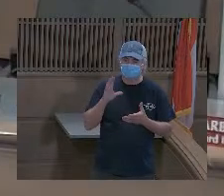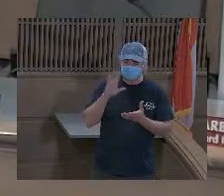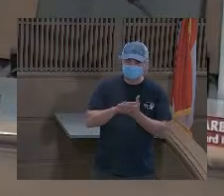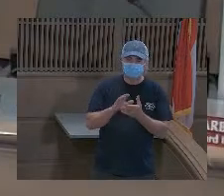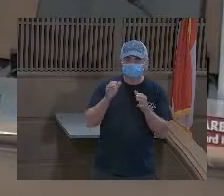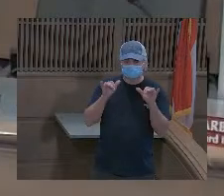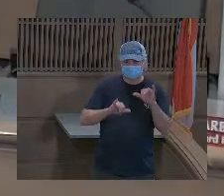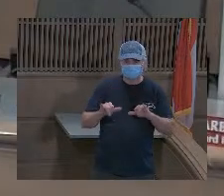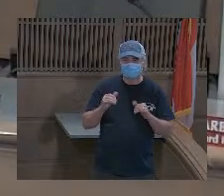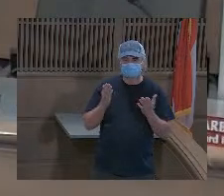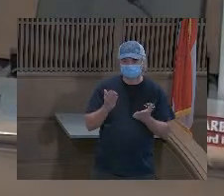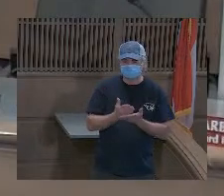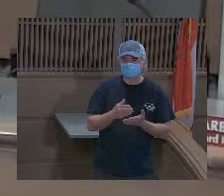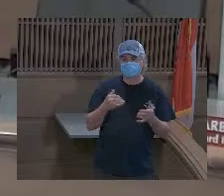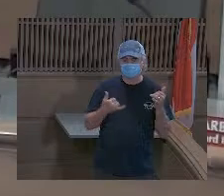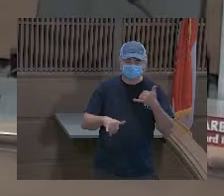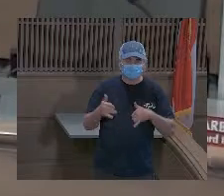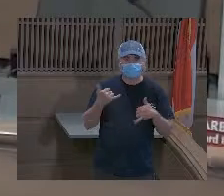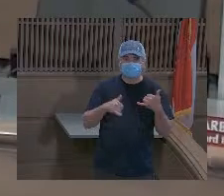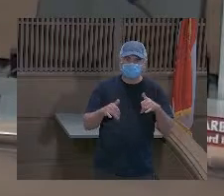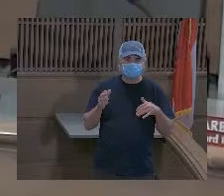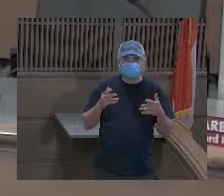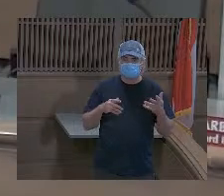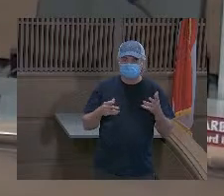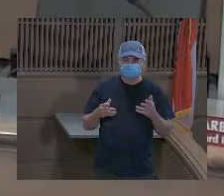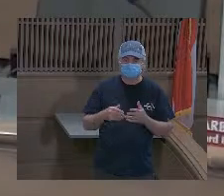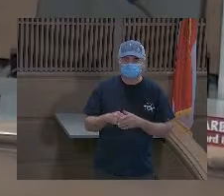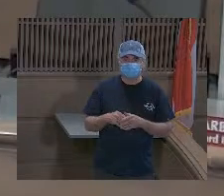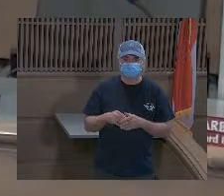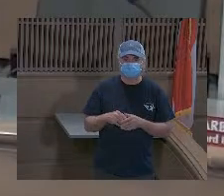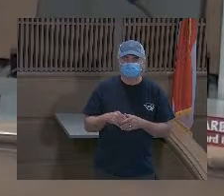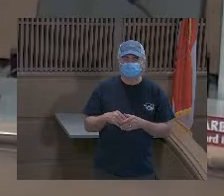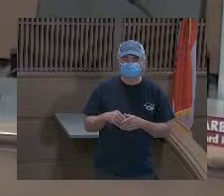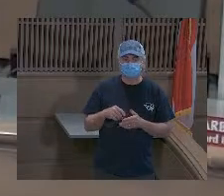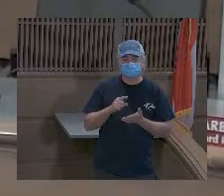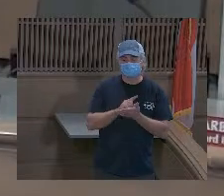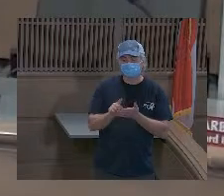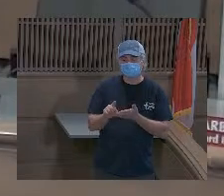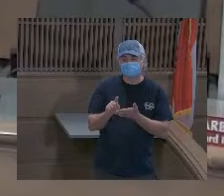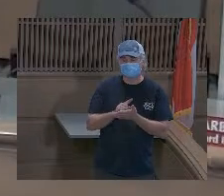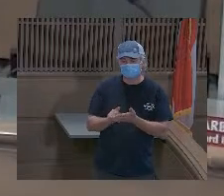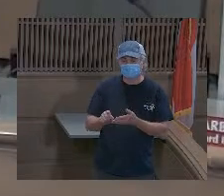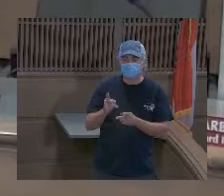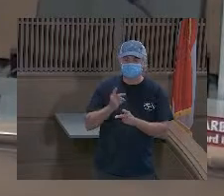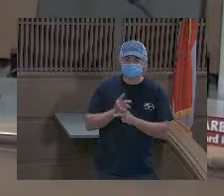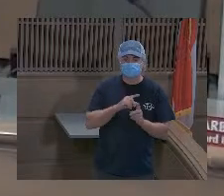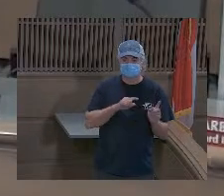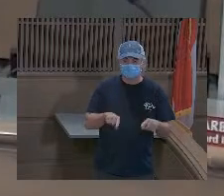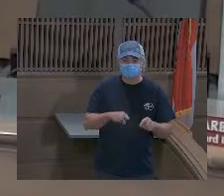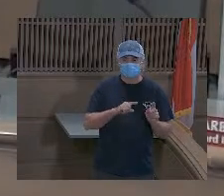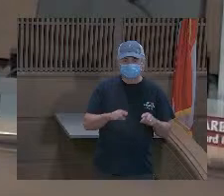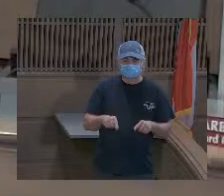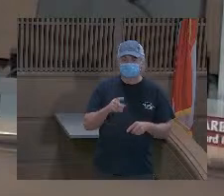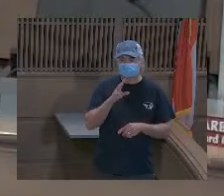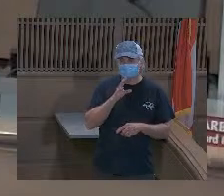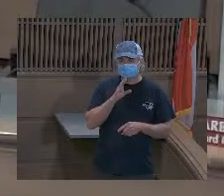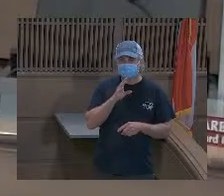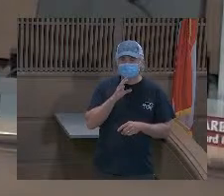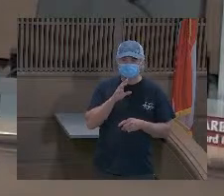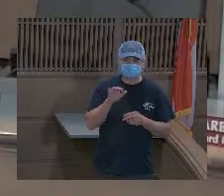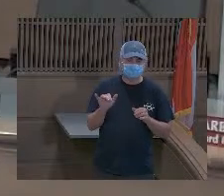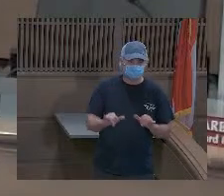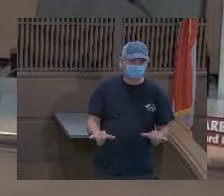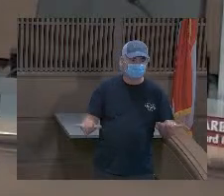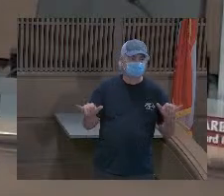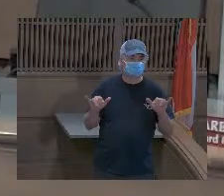It's getting tiresome for us to keep coming up saying the same thing every week, and people are still saying, well, I'm